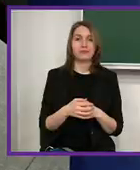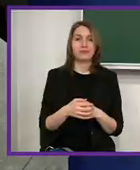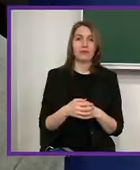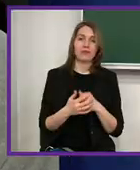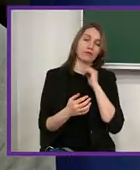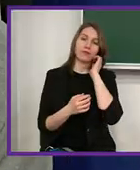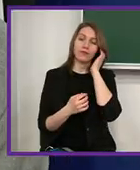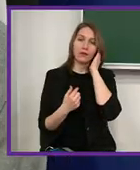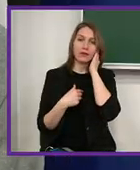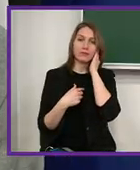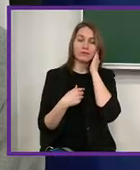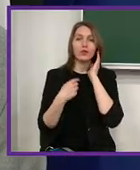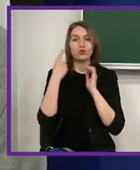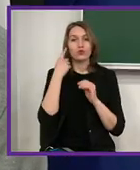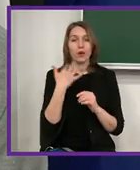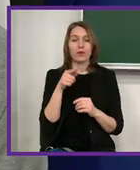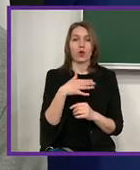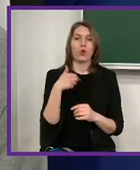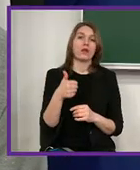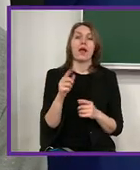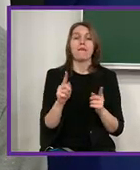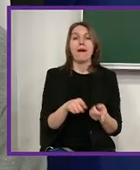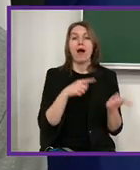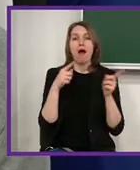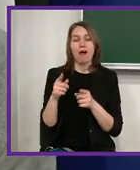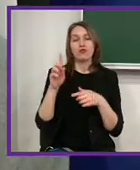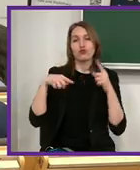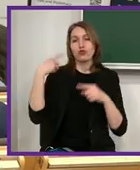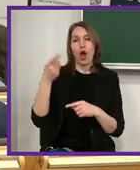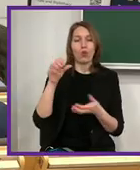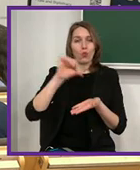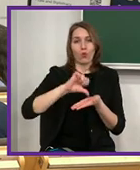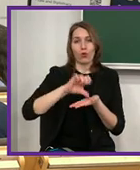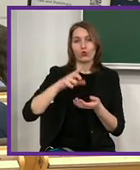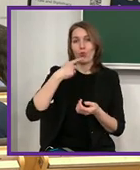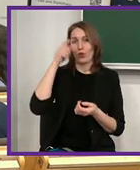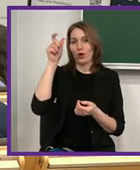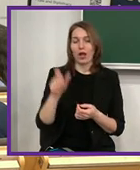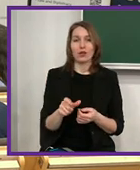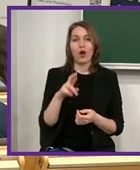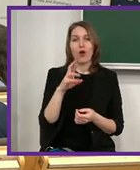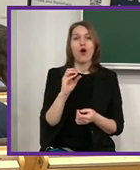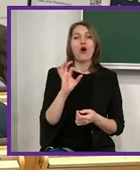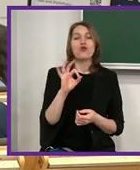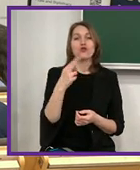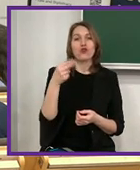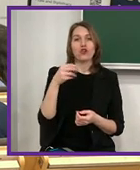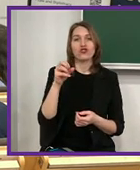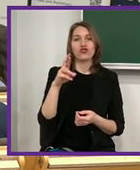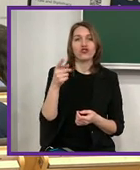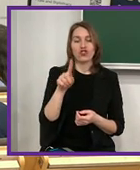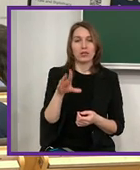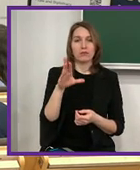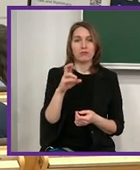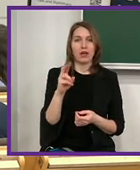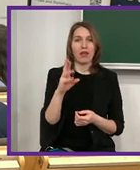now to Roger Branigin. Branigin. Branigin. And